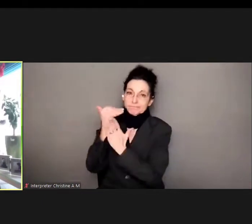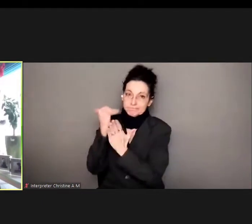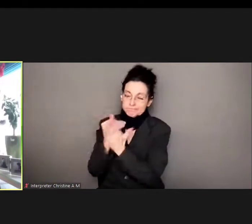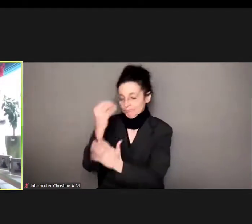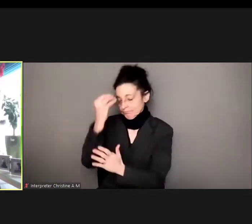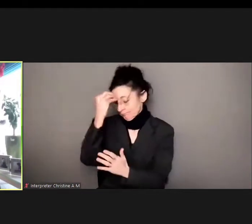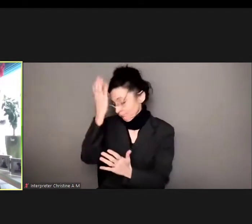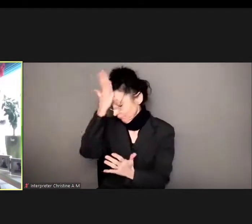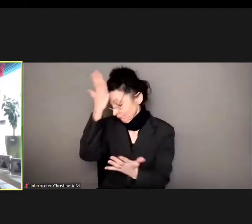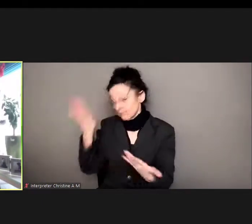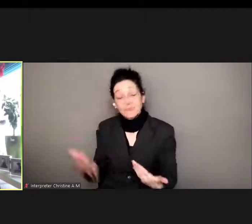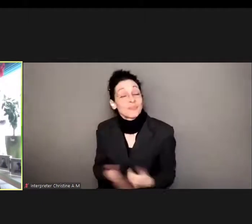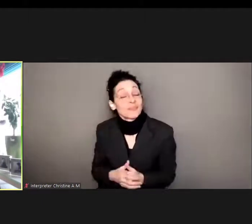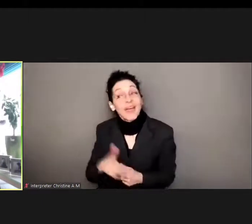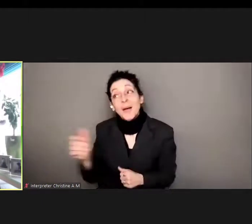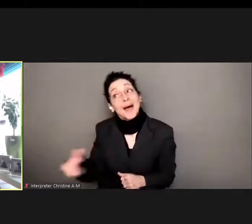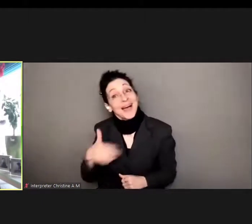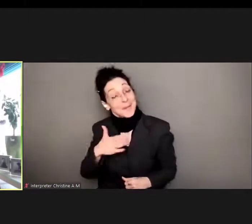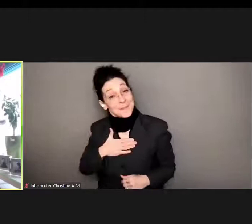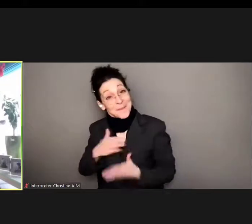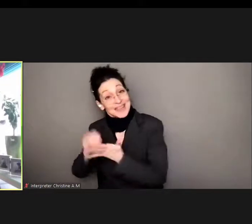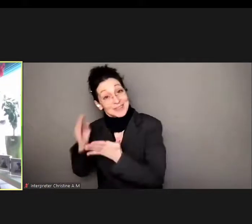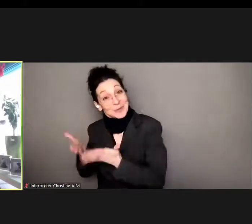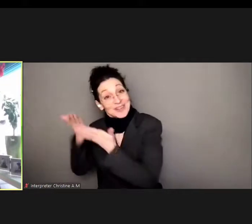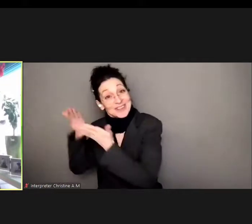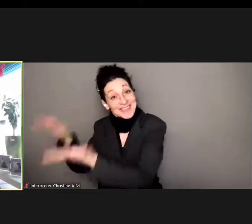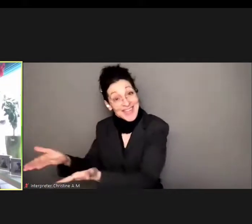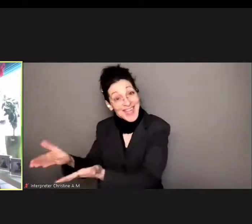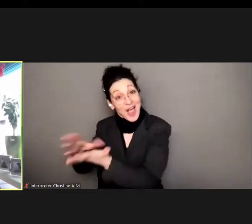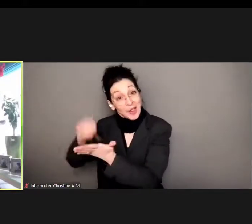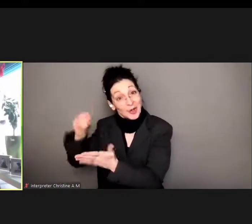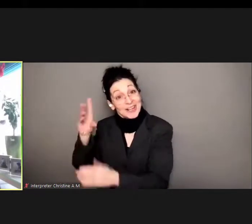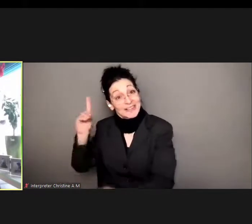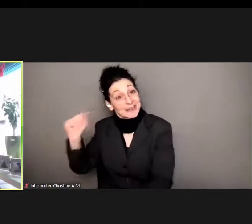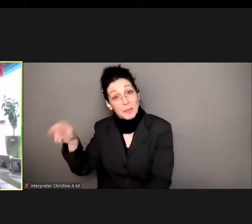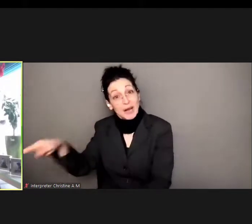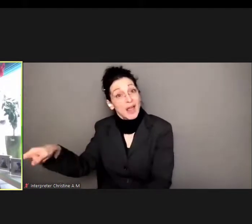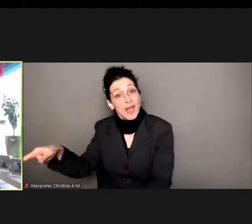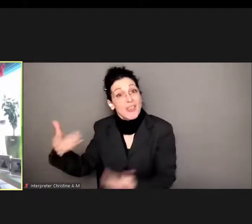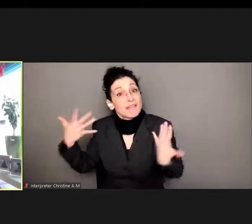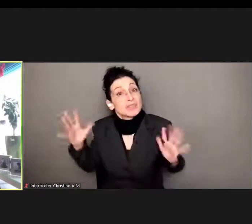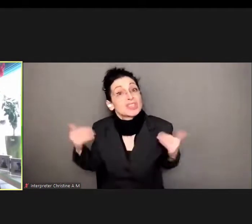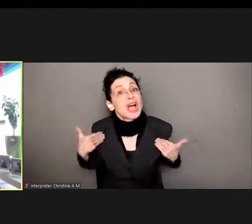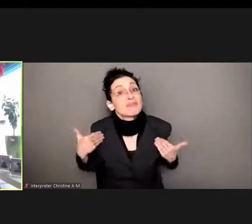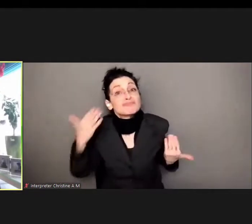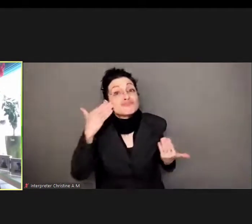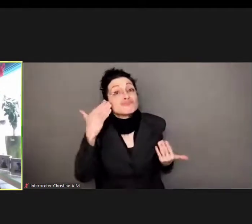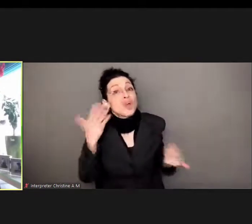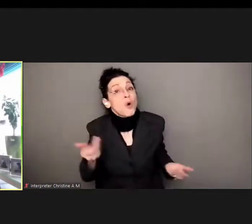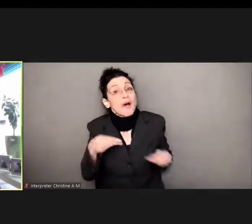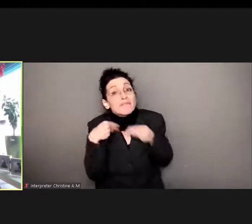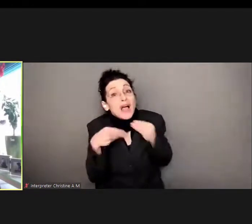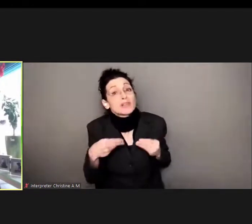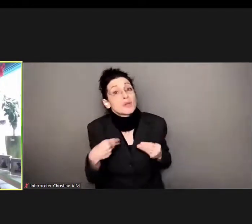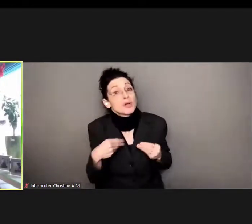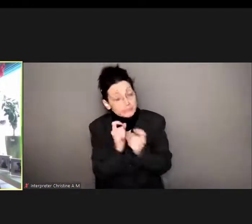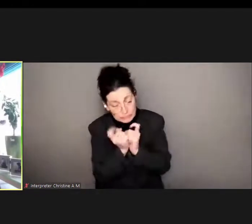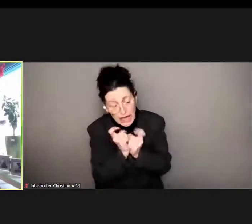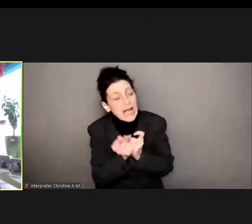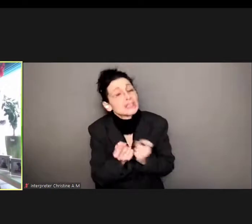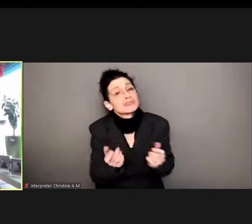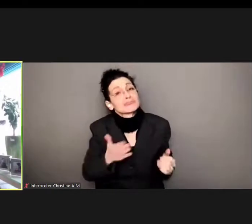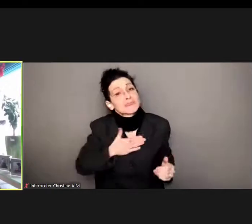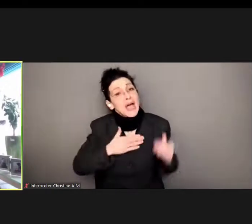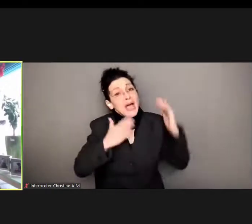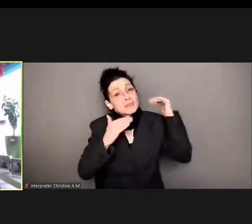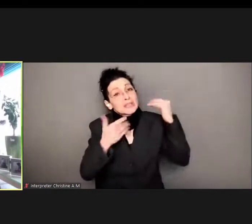Very, very often my students had a very clear sense of what they wanted to get done in one of our sessions. We typically